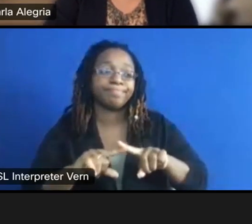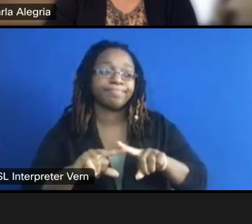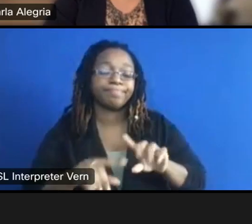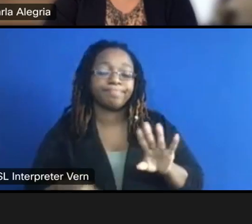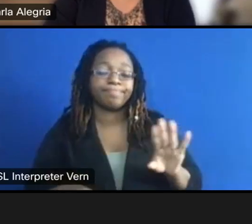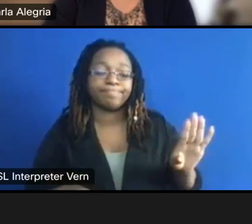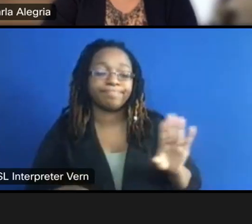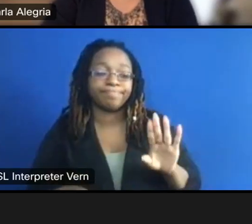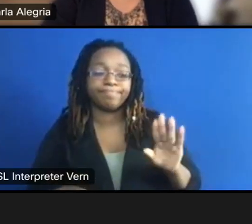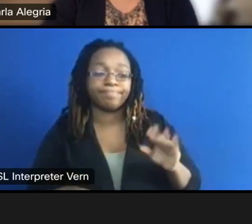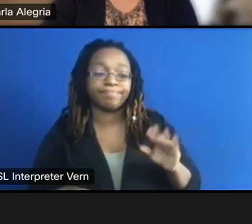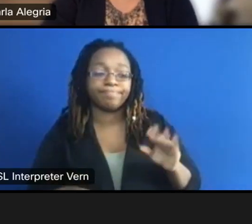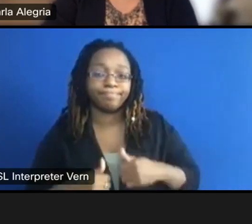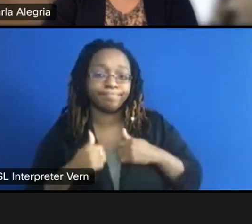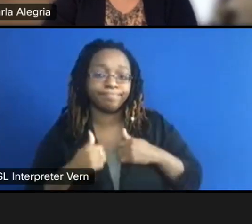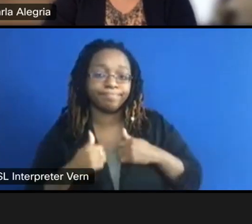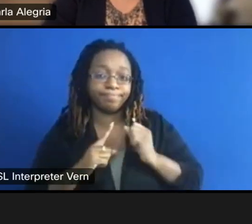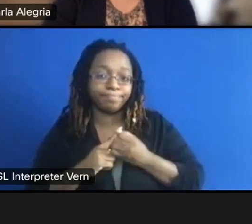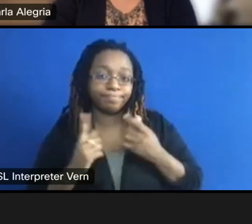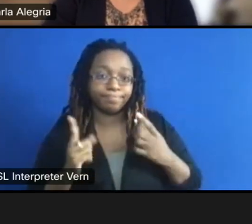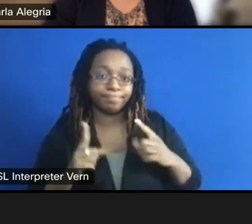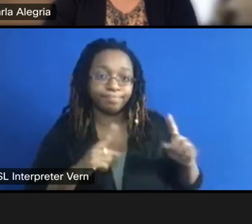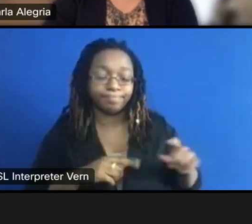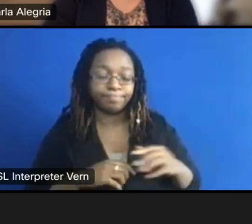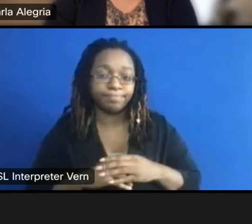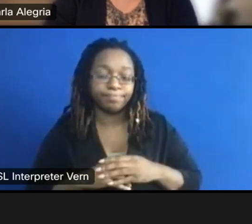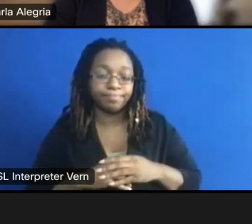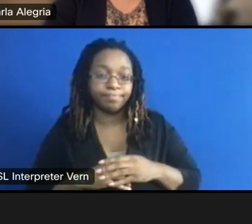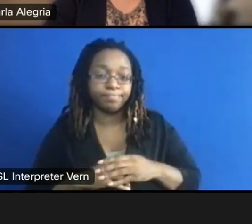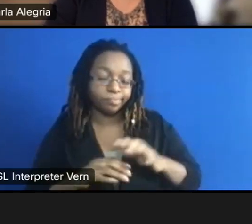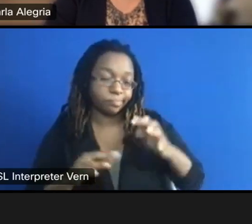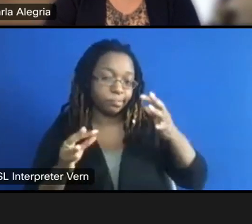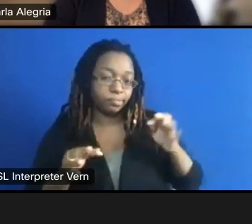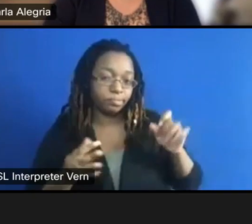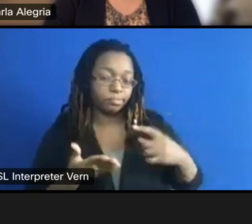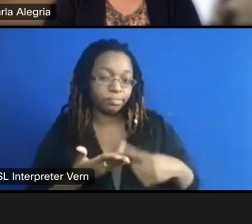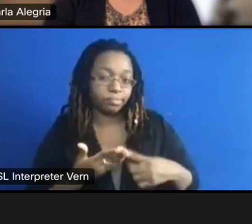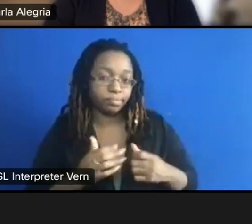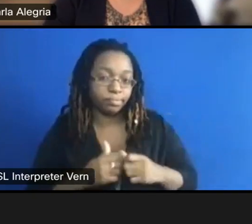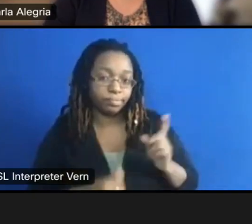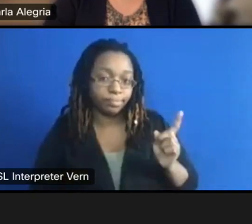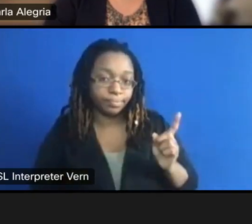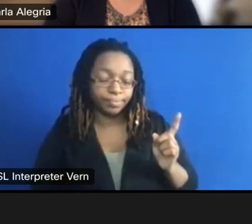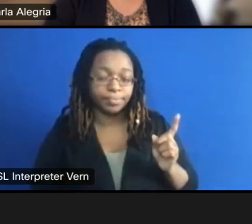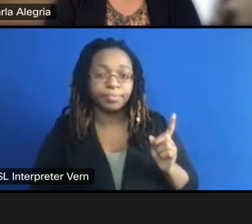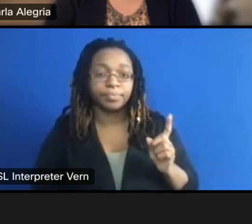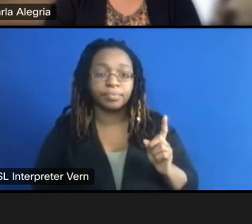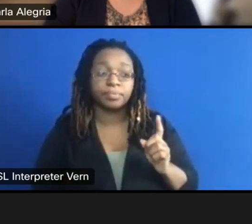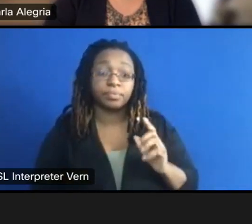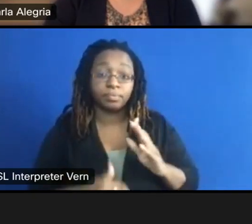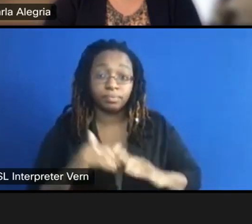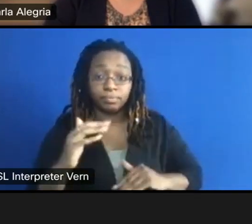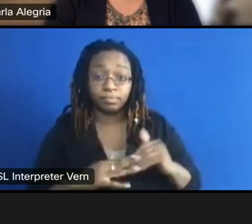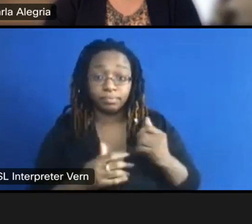life circumstances, and definitely a conversation you want to have with them. Do they feel comfortable and safe